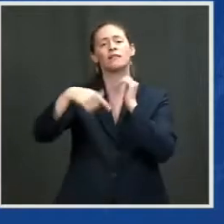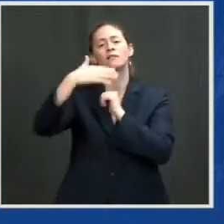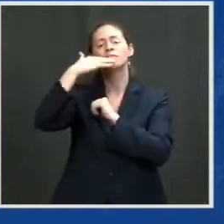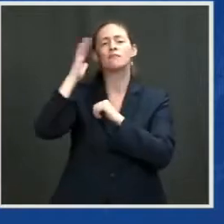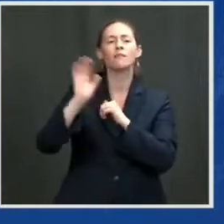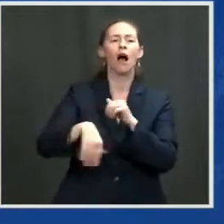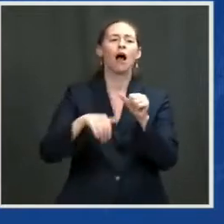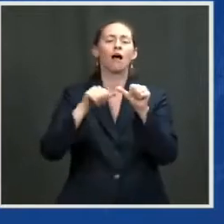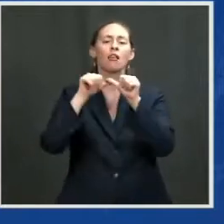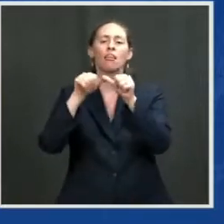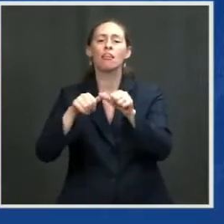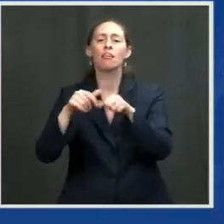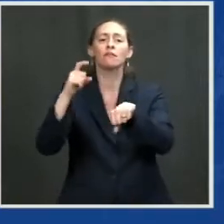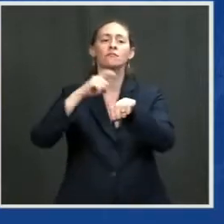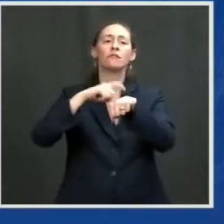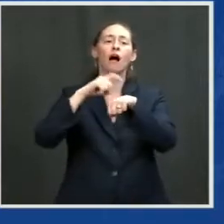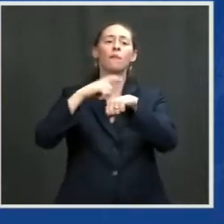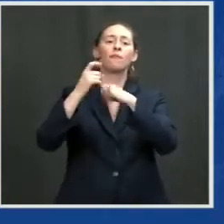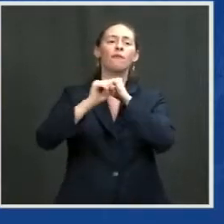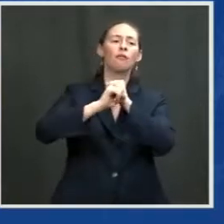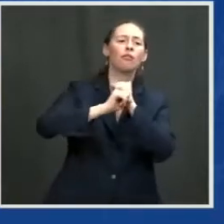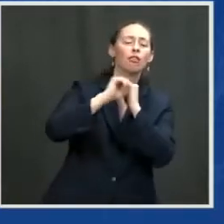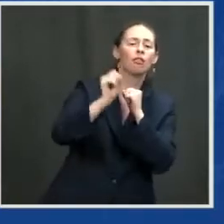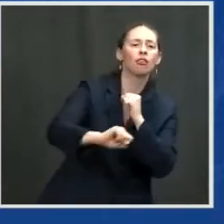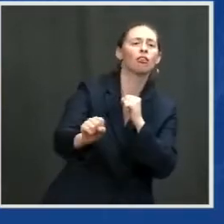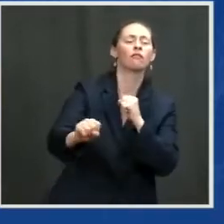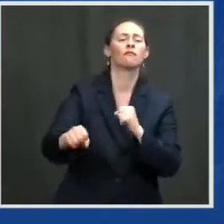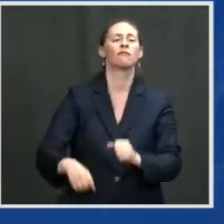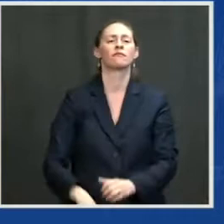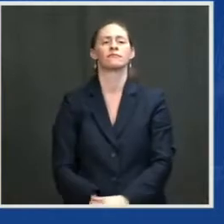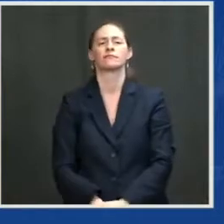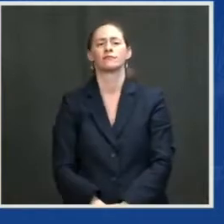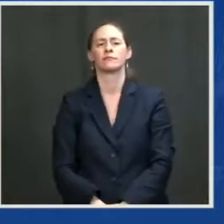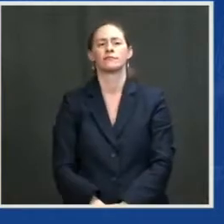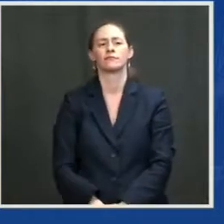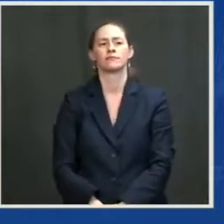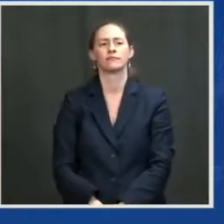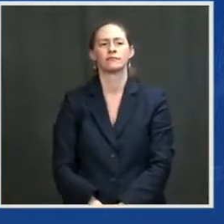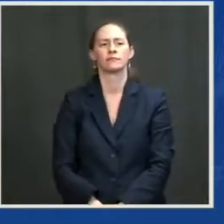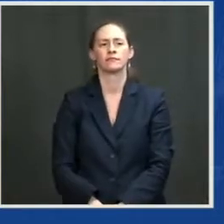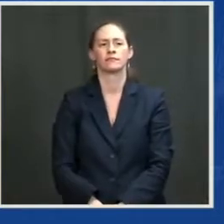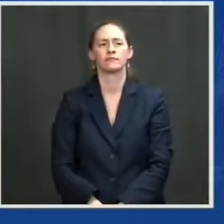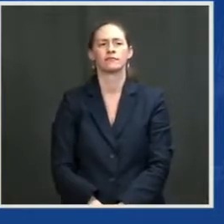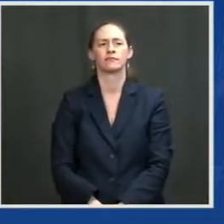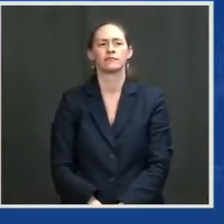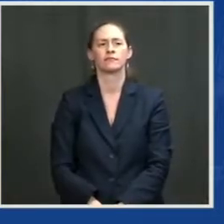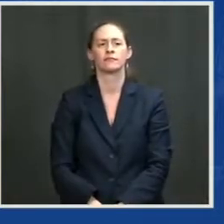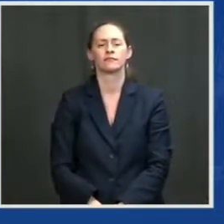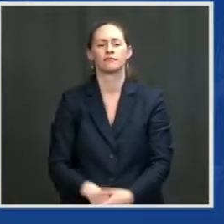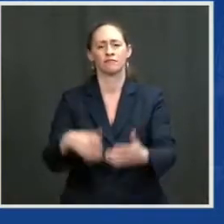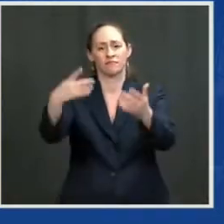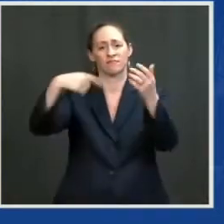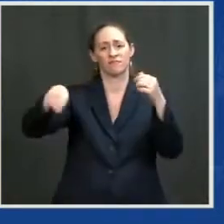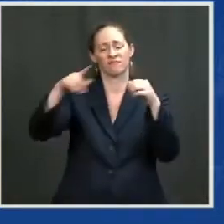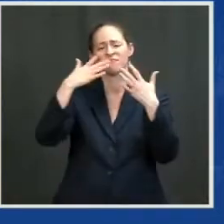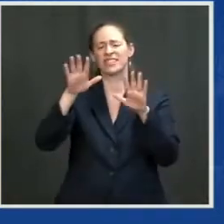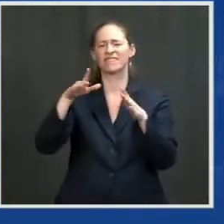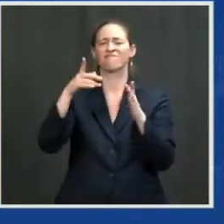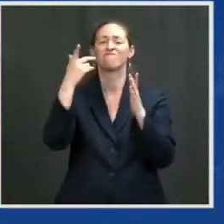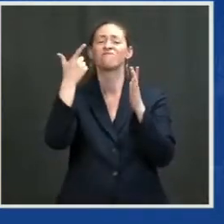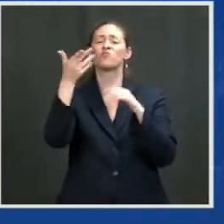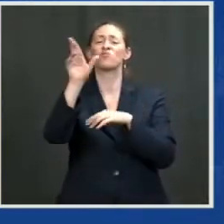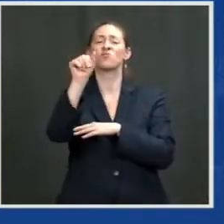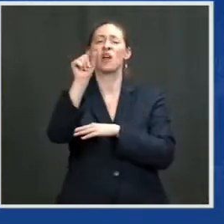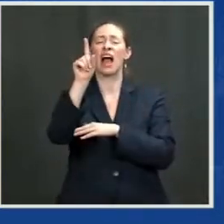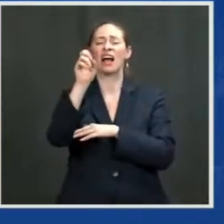inspection, this bridge was categorized as in poor condition. And after decades of politicians studying